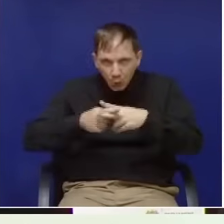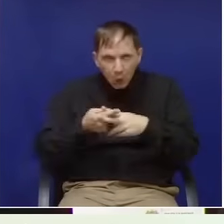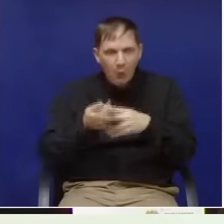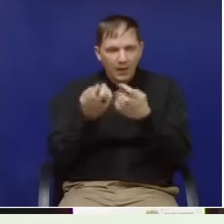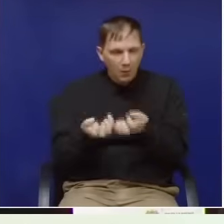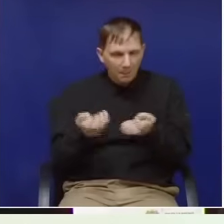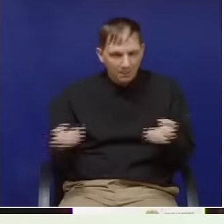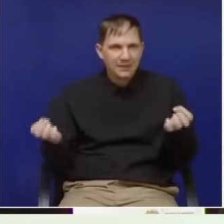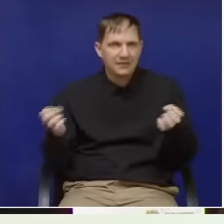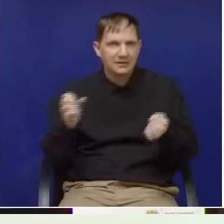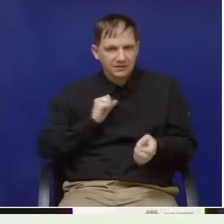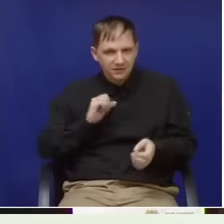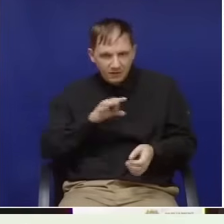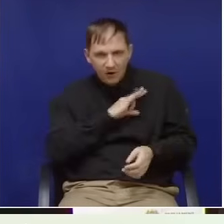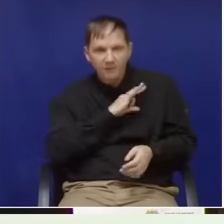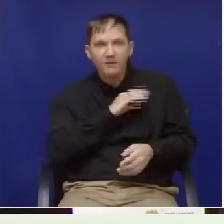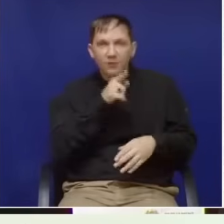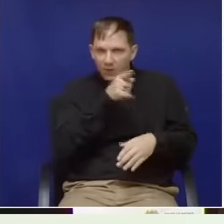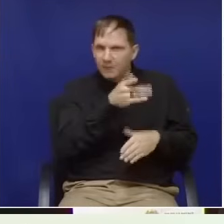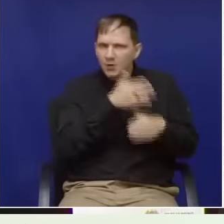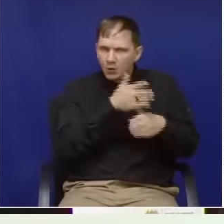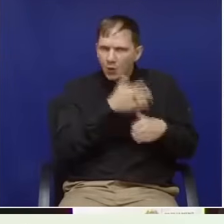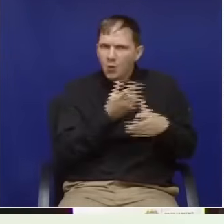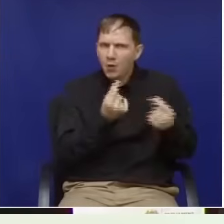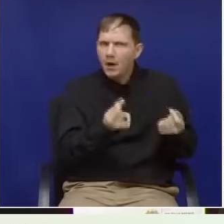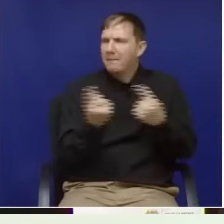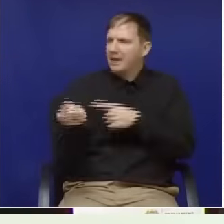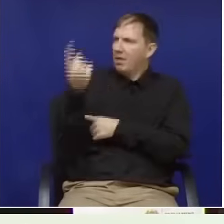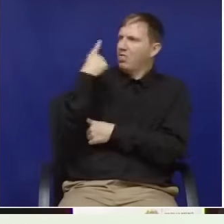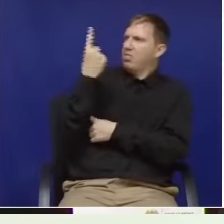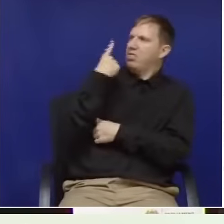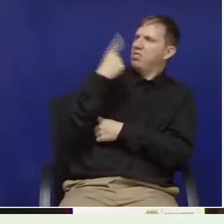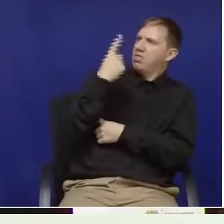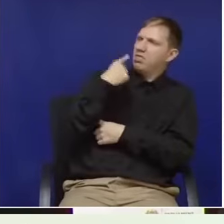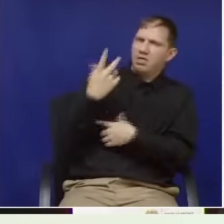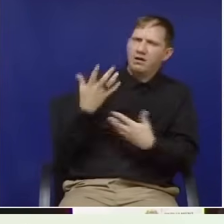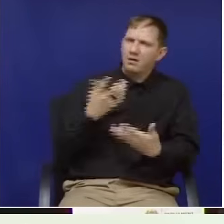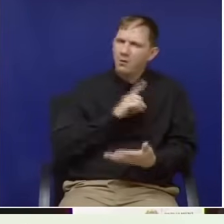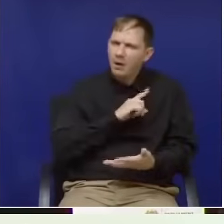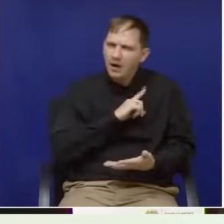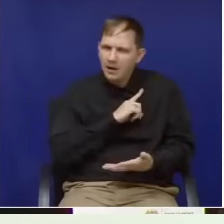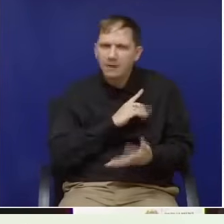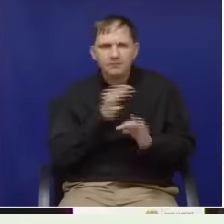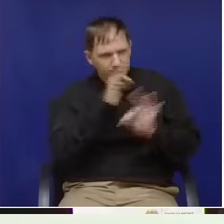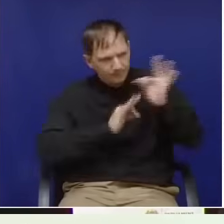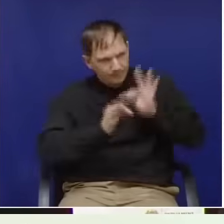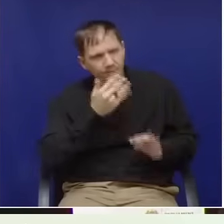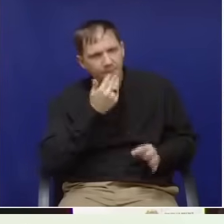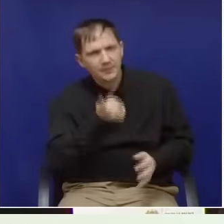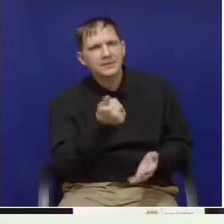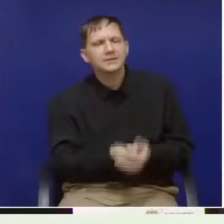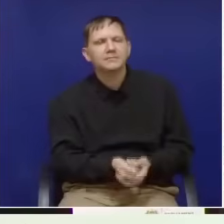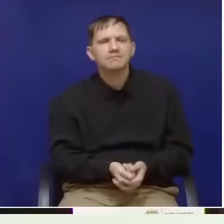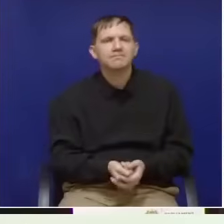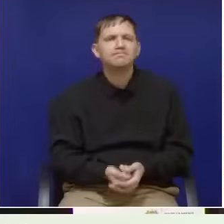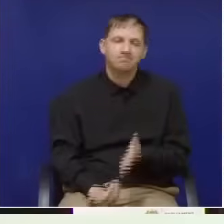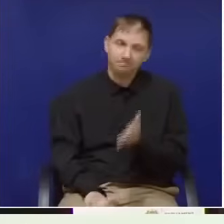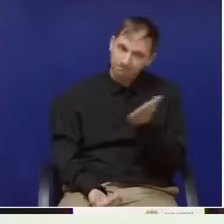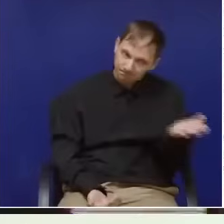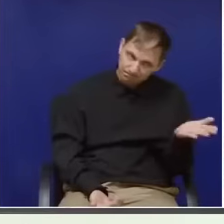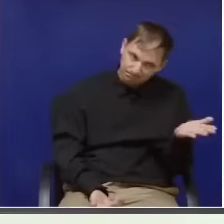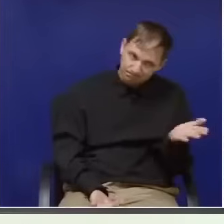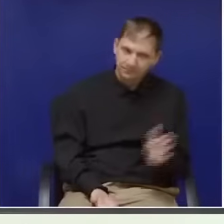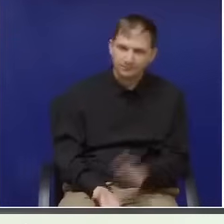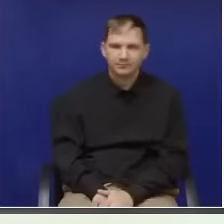and resources required for them to perform their duties effectively? Thank you. Honorable Deputy Minister.